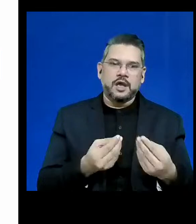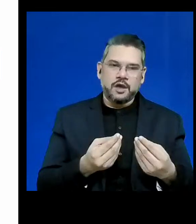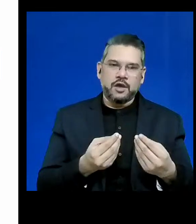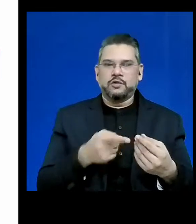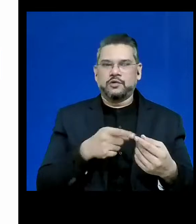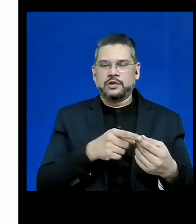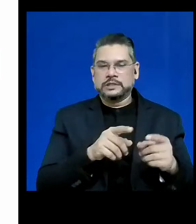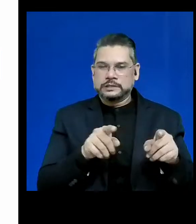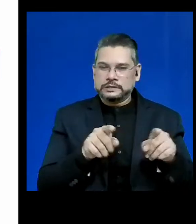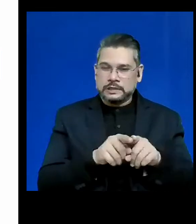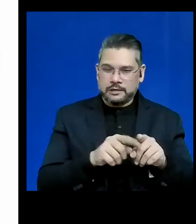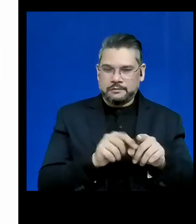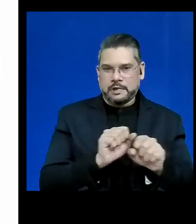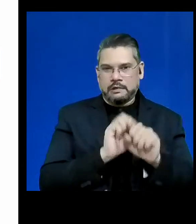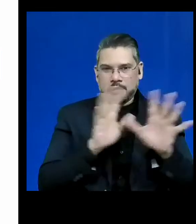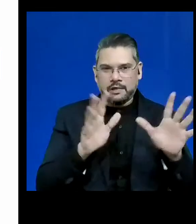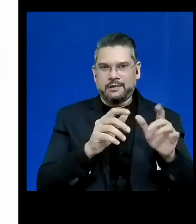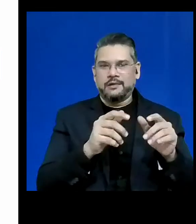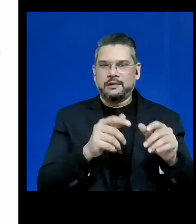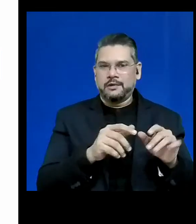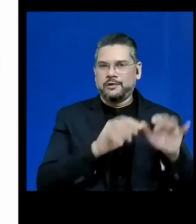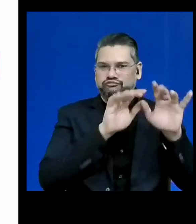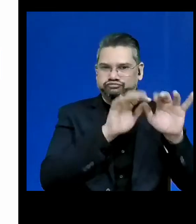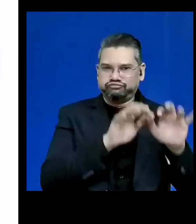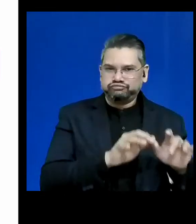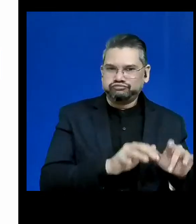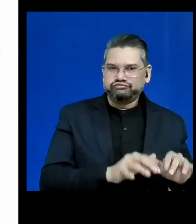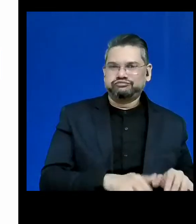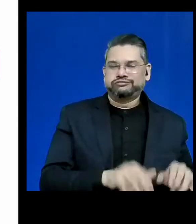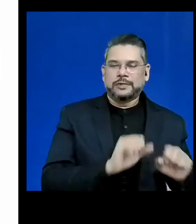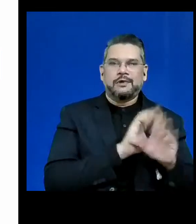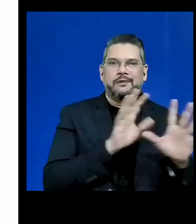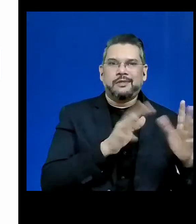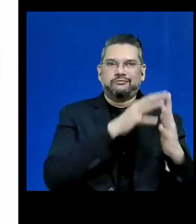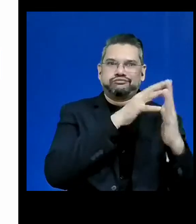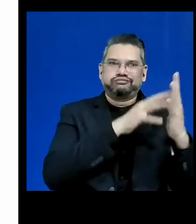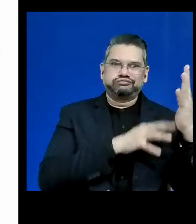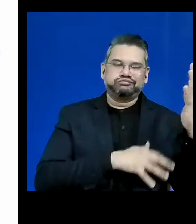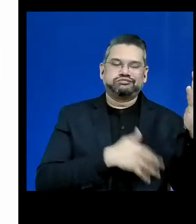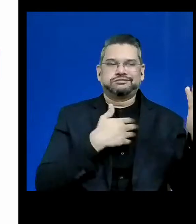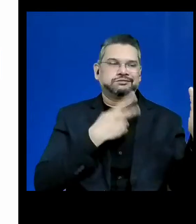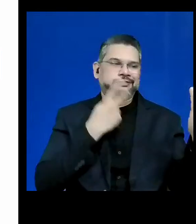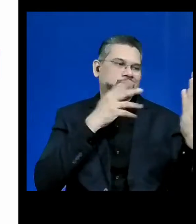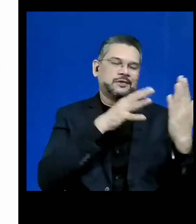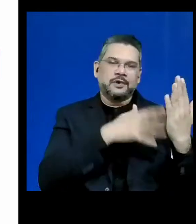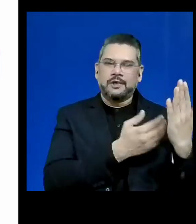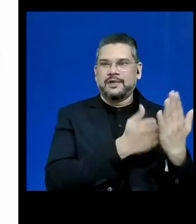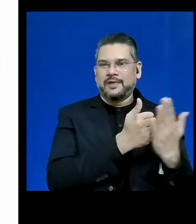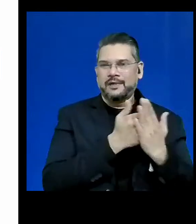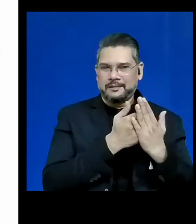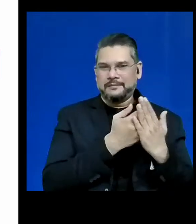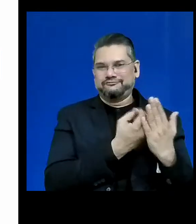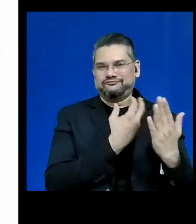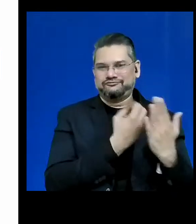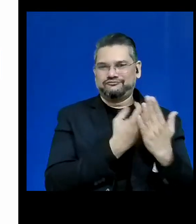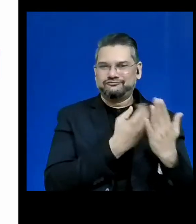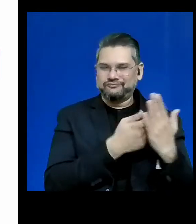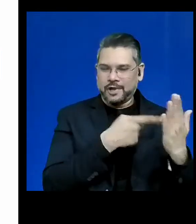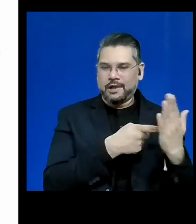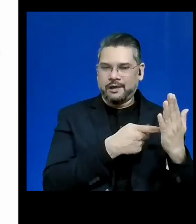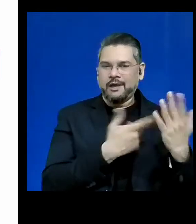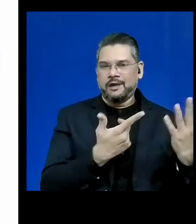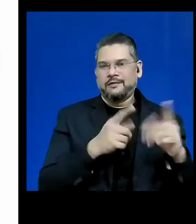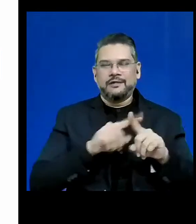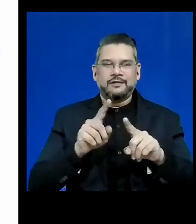documentation about when to use those accessibility attributes are currently available on the developer sites for different mobile